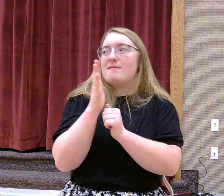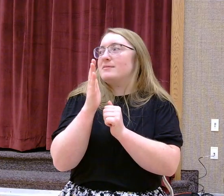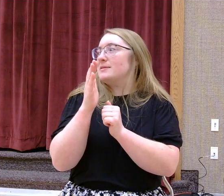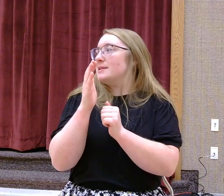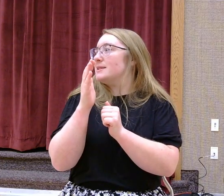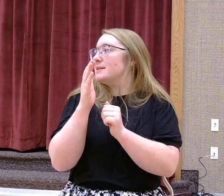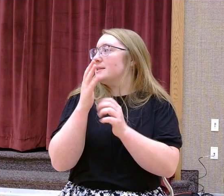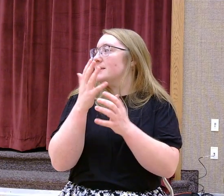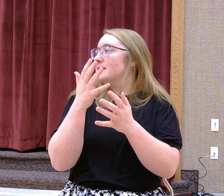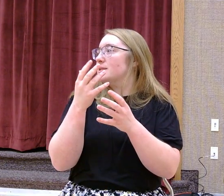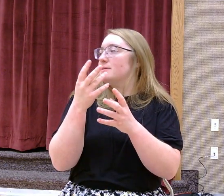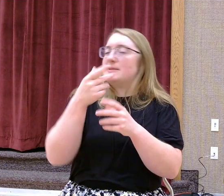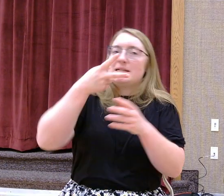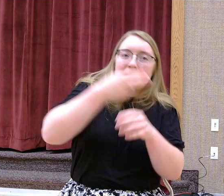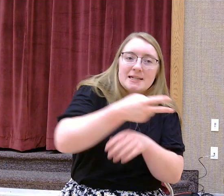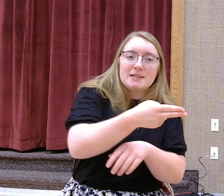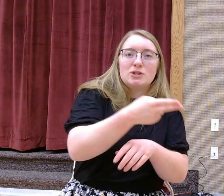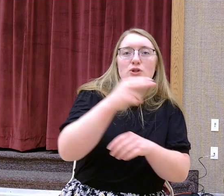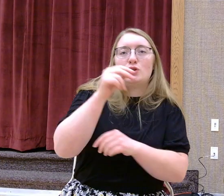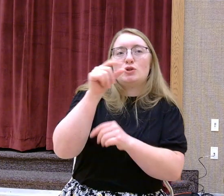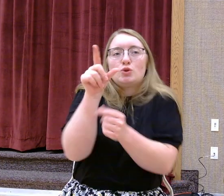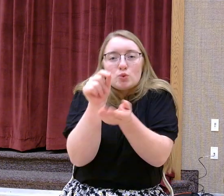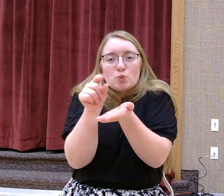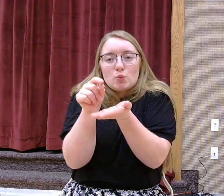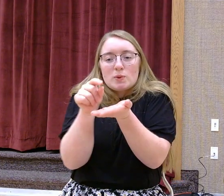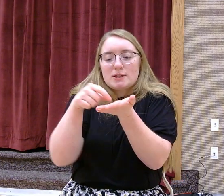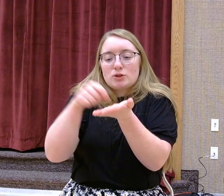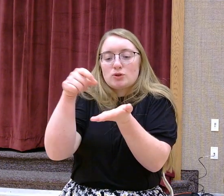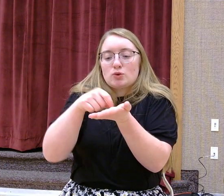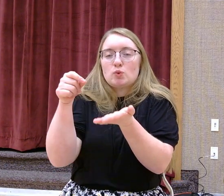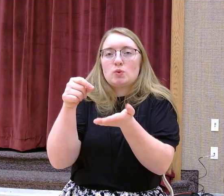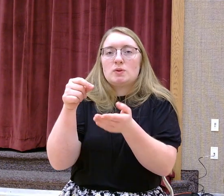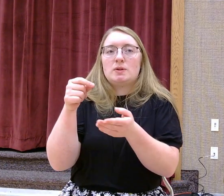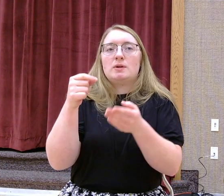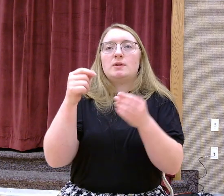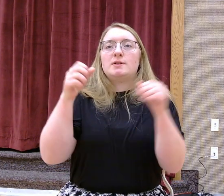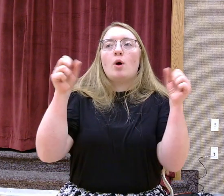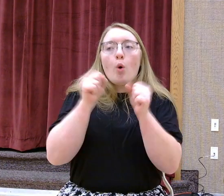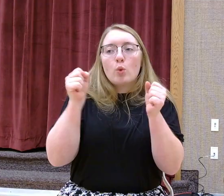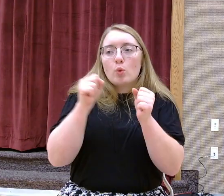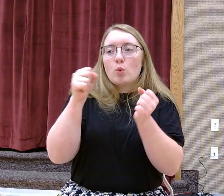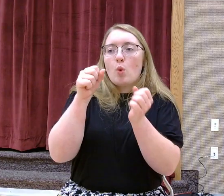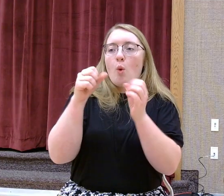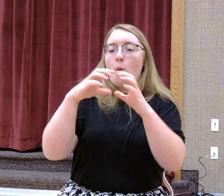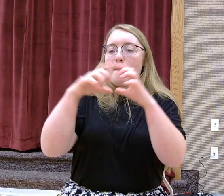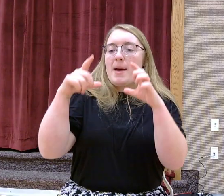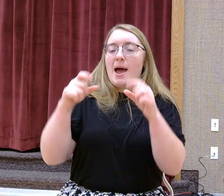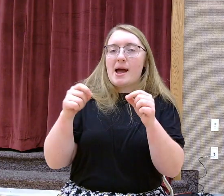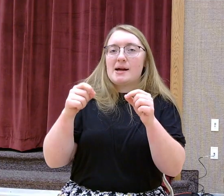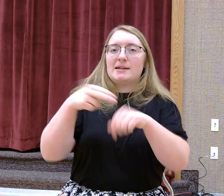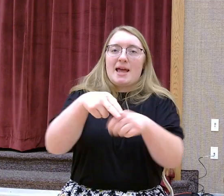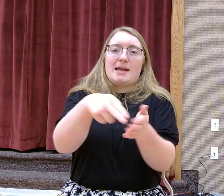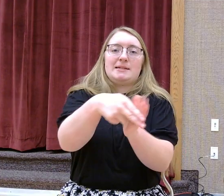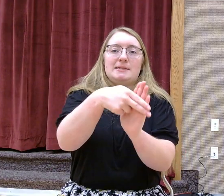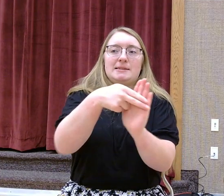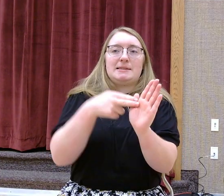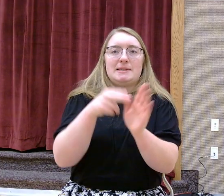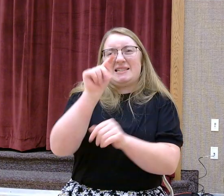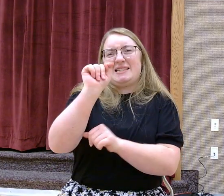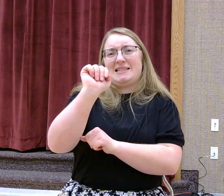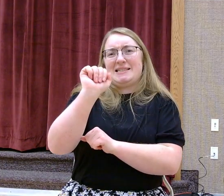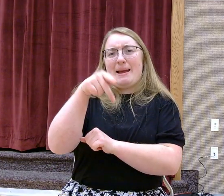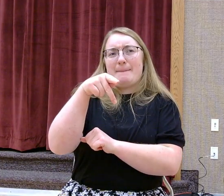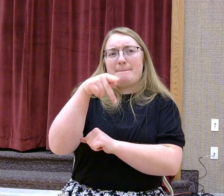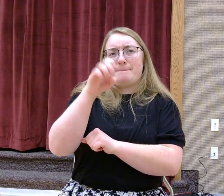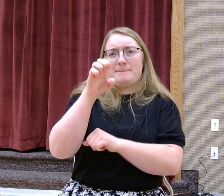scissors, tweezers, and an instant cold pack and tape. Anything else I'm missing from that list that anybody